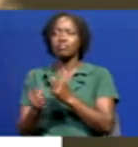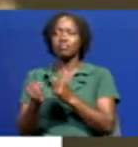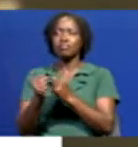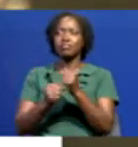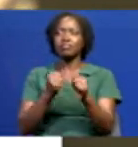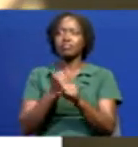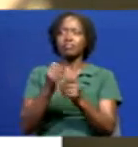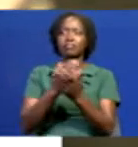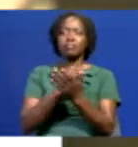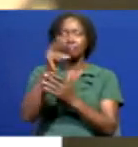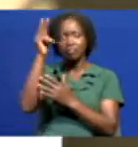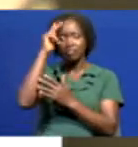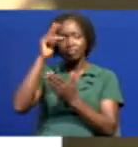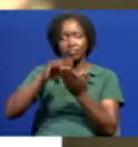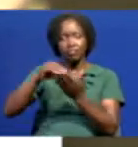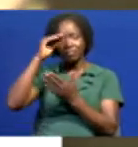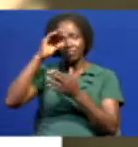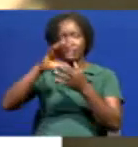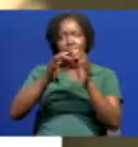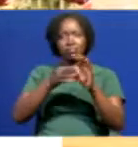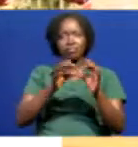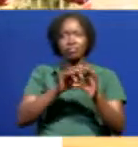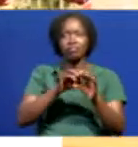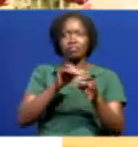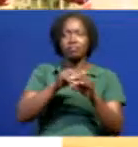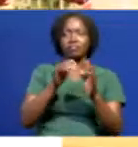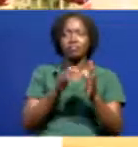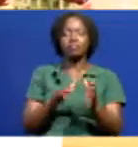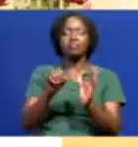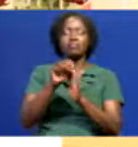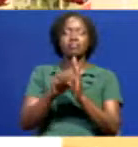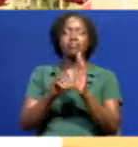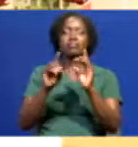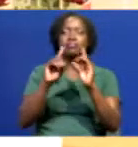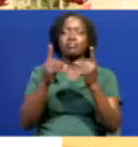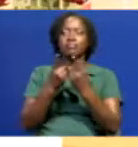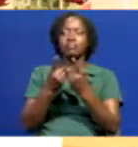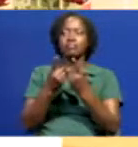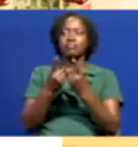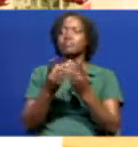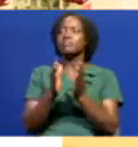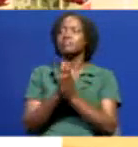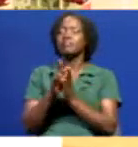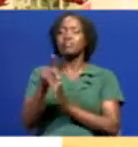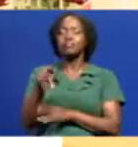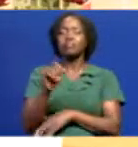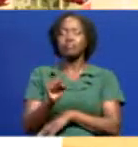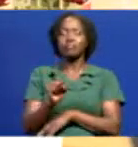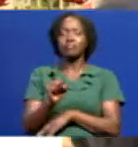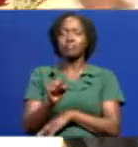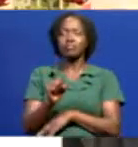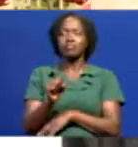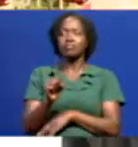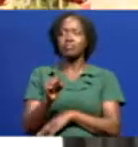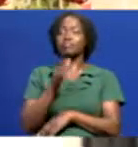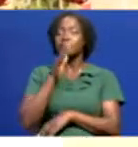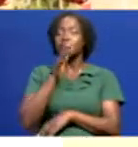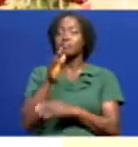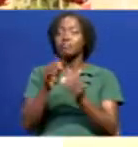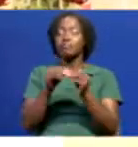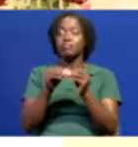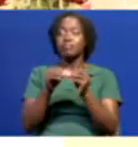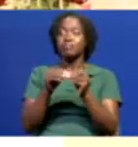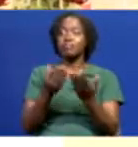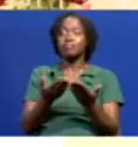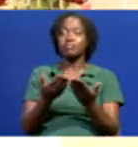learn, and connect with potential investors. State Department for Labor Skills Development Principal Secretary Geoffrey Kaituko, speaking at a meeting on